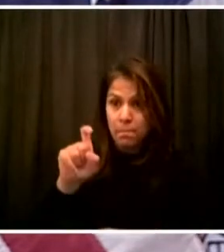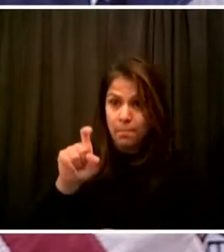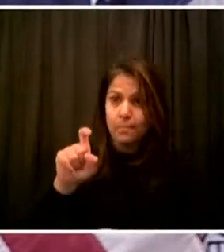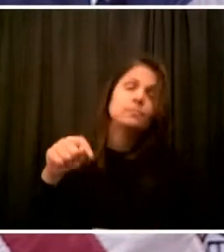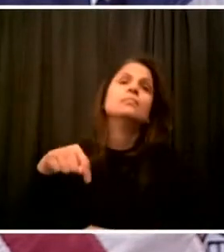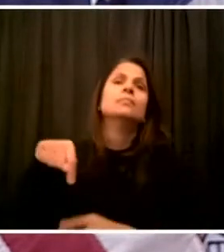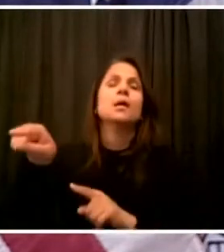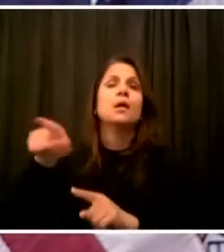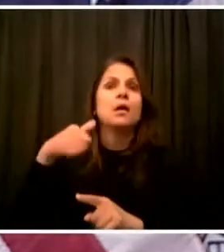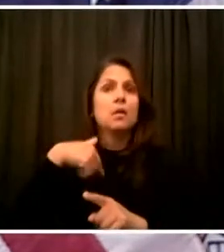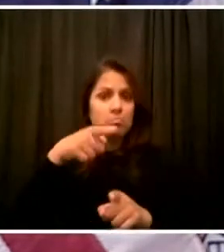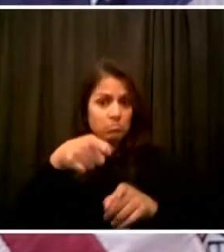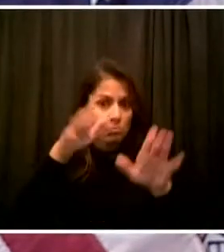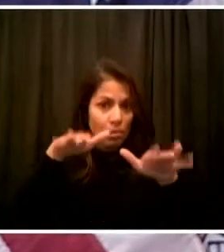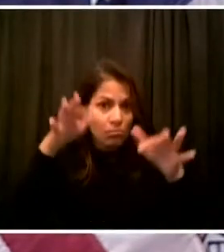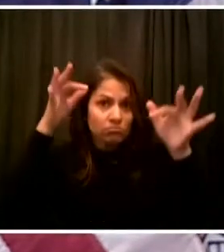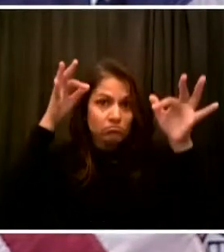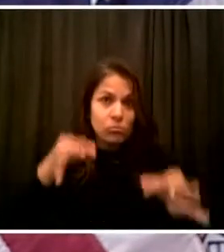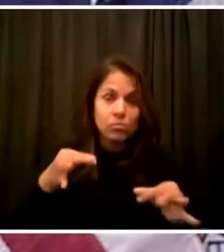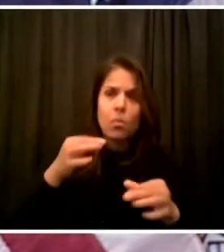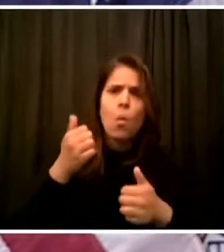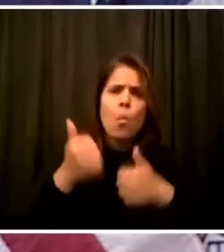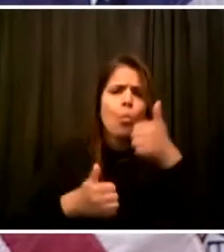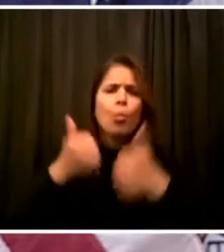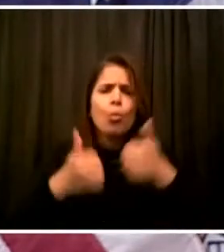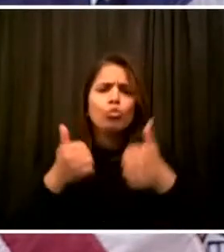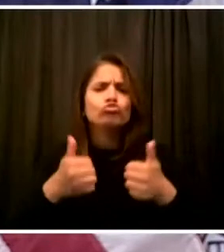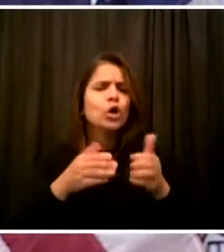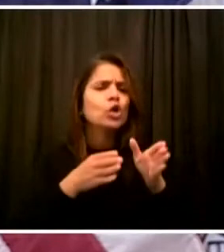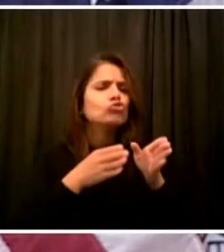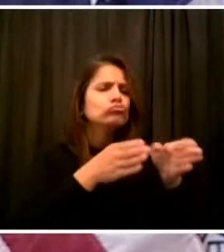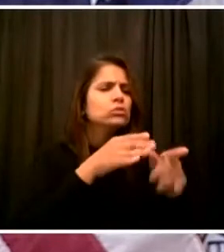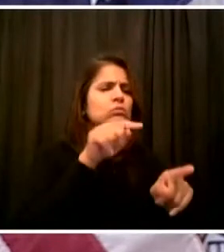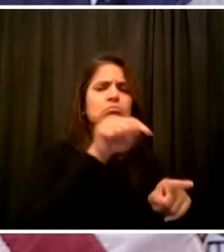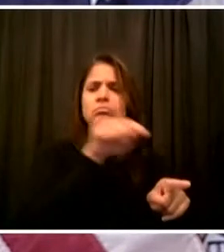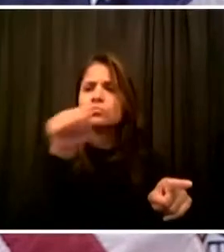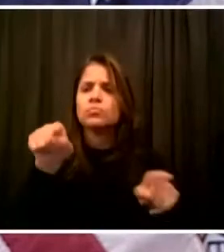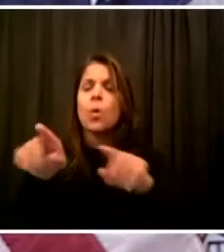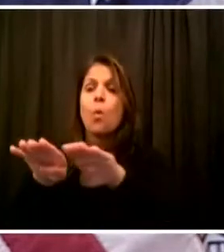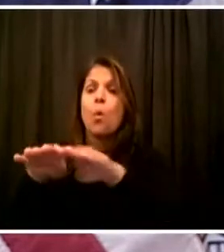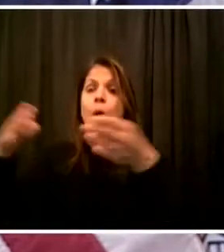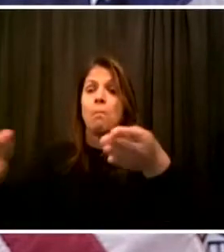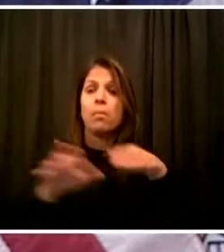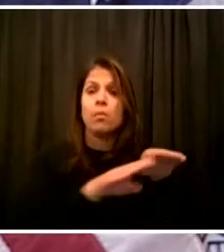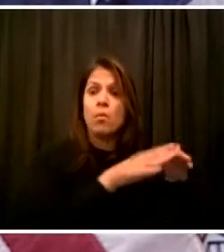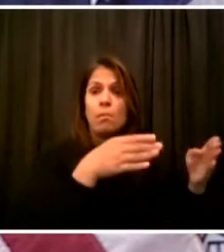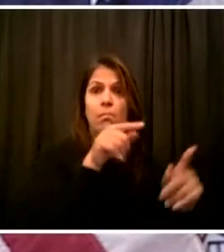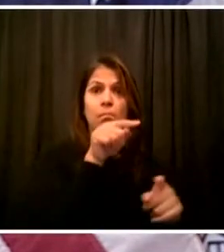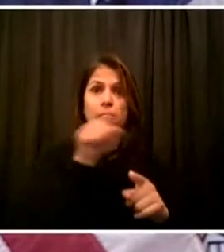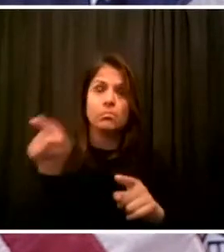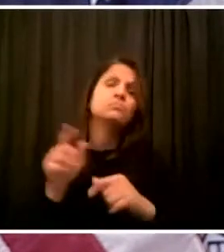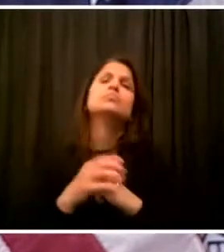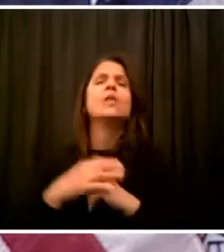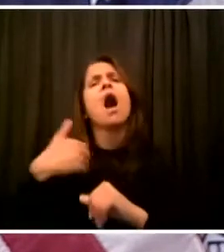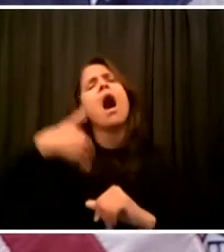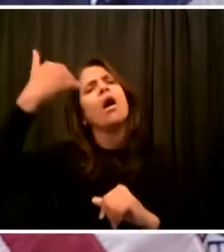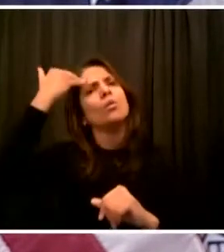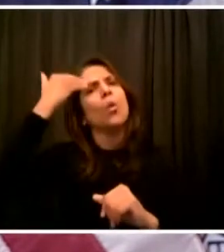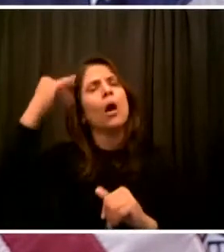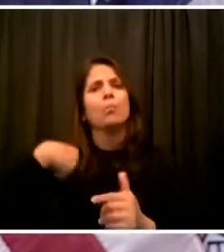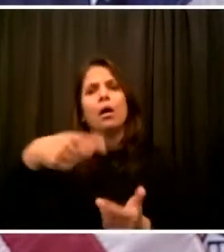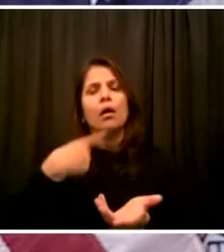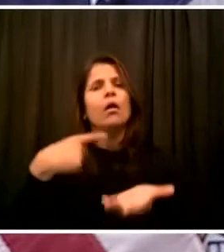with restaurants? You know, I know it's been discussed, but is there any sort of timetable for closing off sections of those streets and allowing